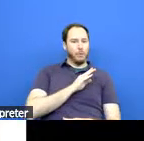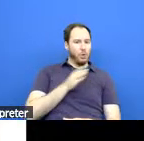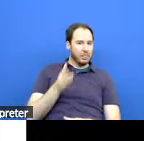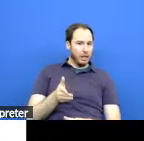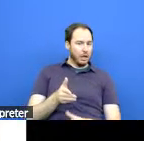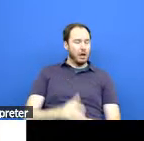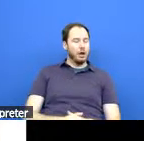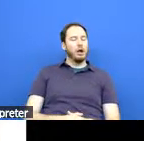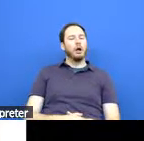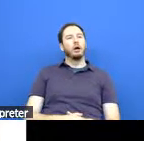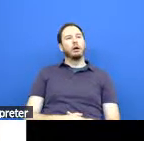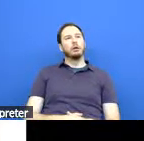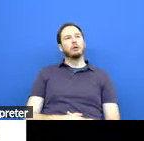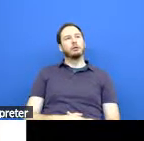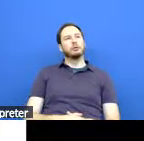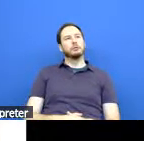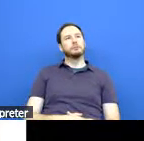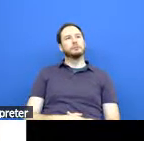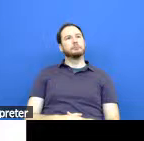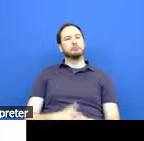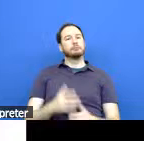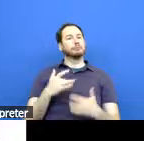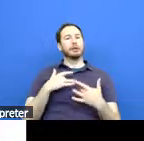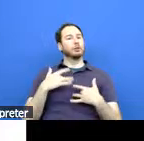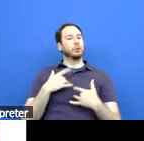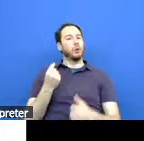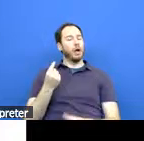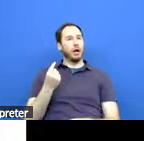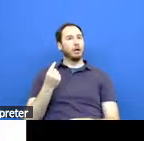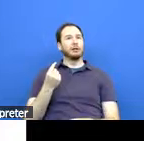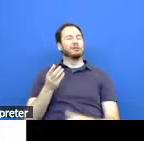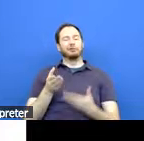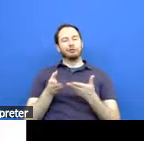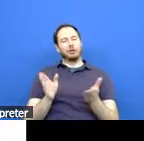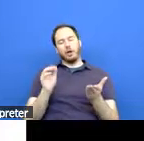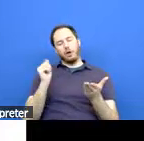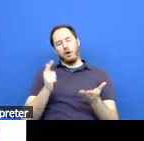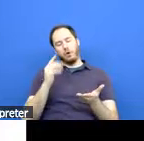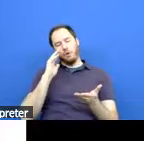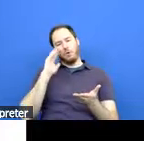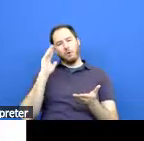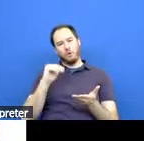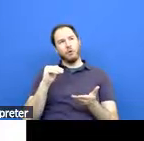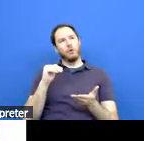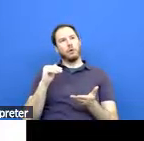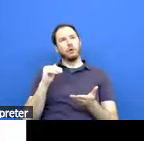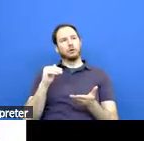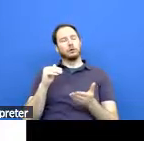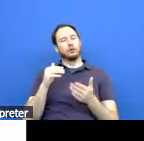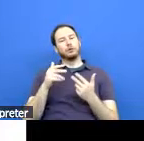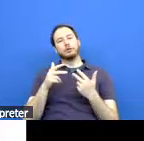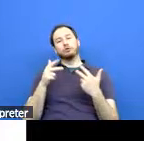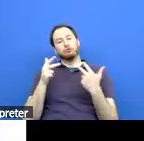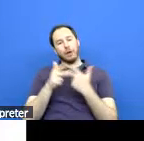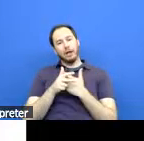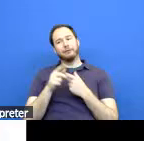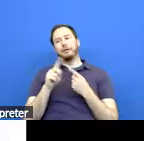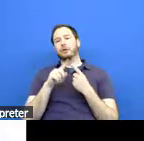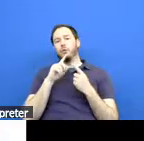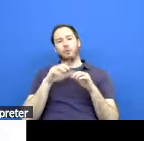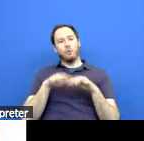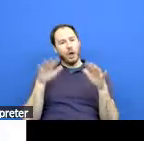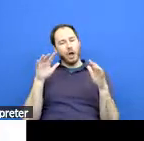well. And the concerns of the neighbors were generally, as we all have, traffic, drainage, lighting,